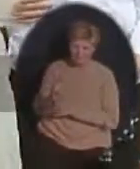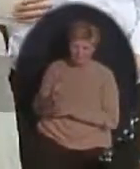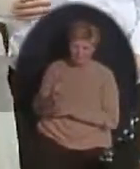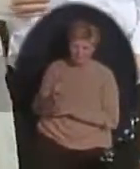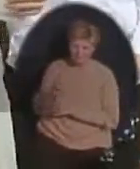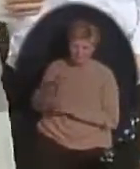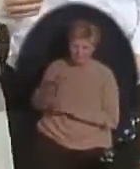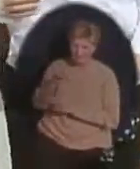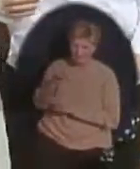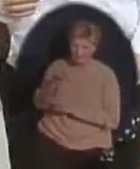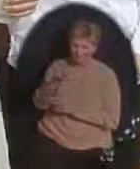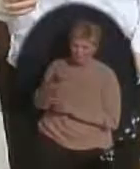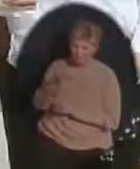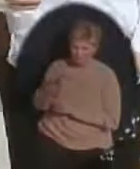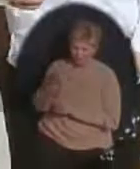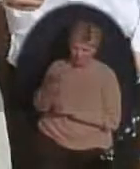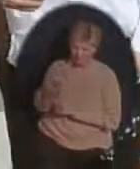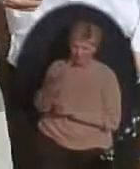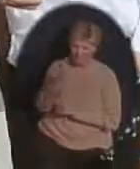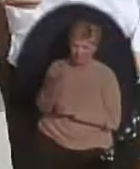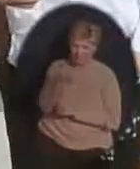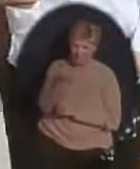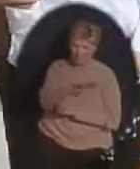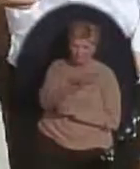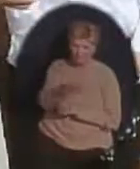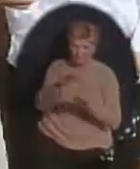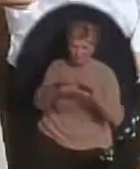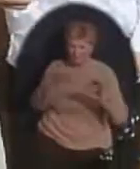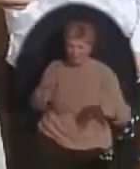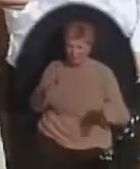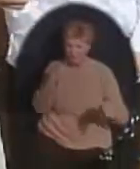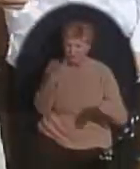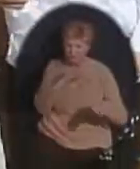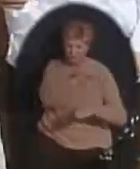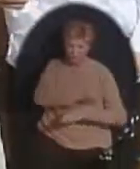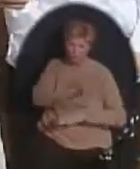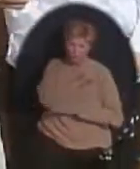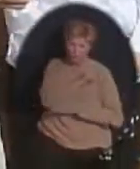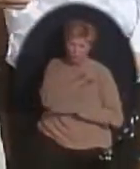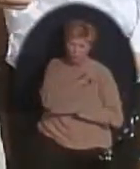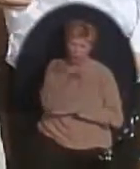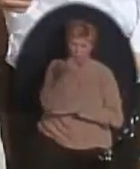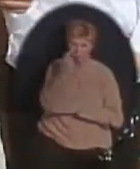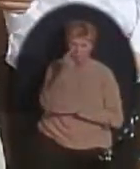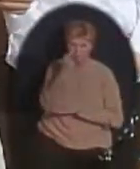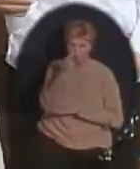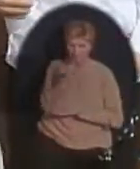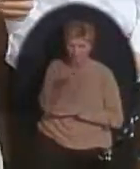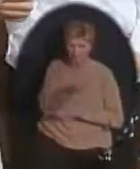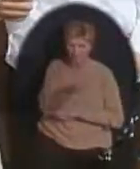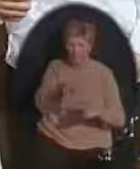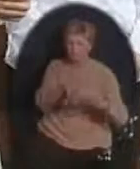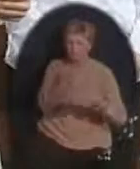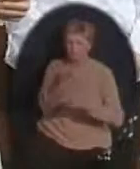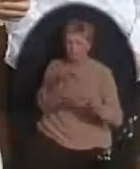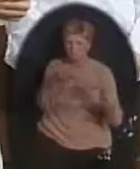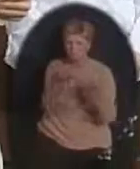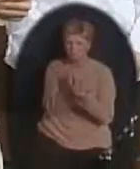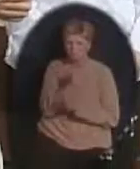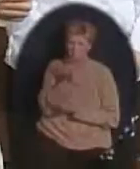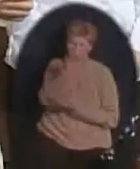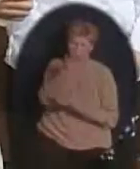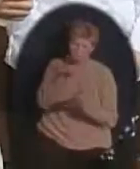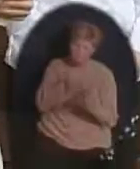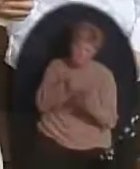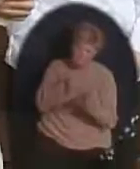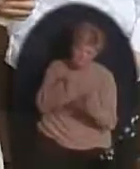He's one of 55 children who qualified for the National Geography Bee out of more than 5 million who competed this year. And